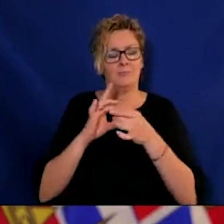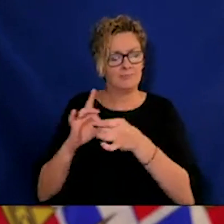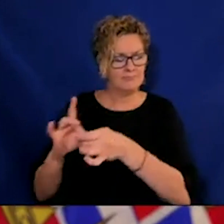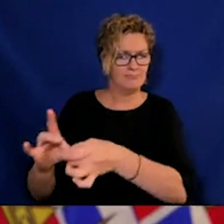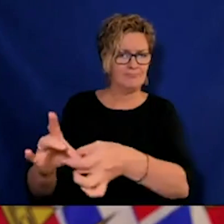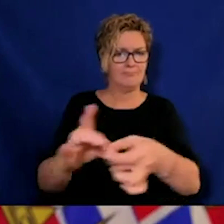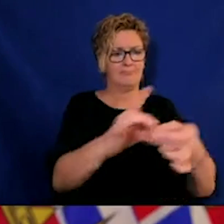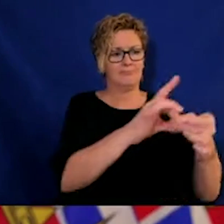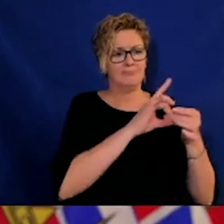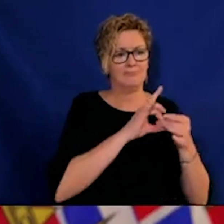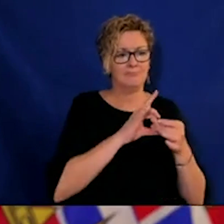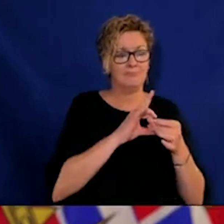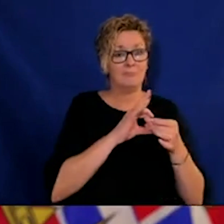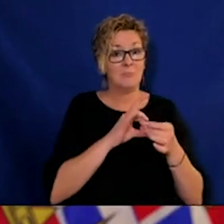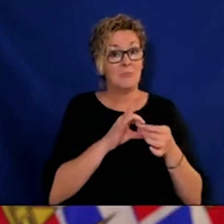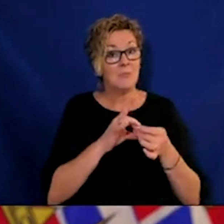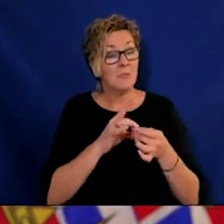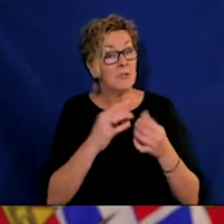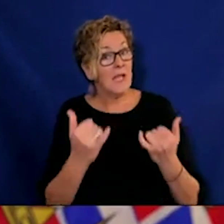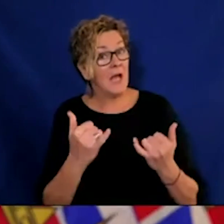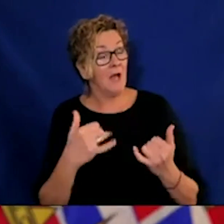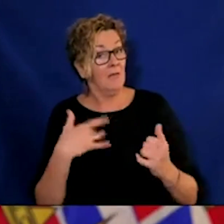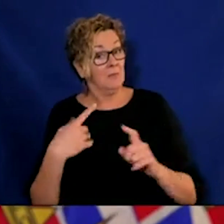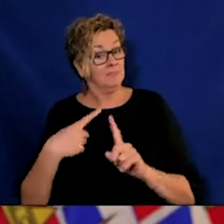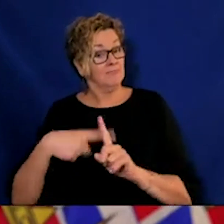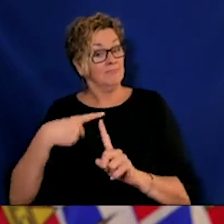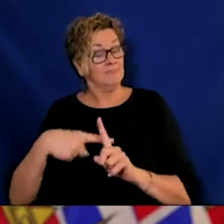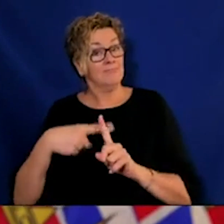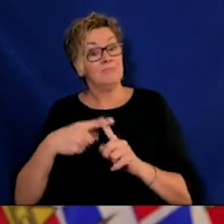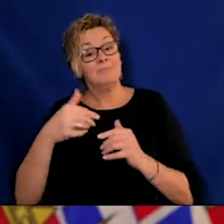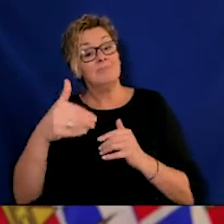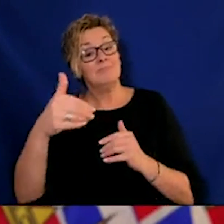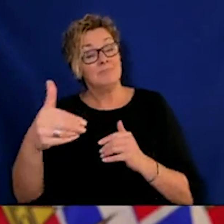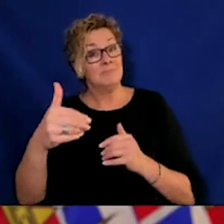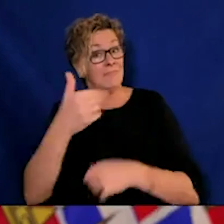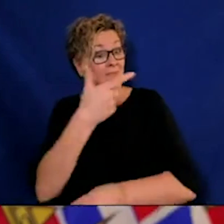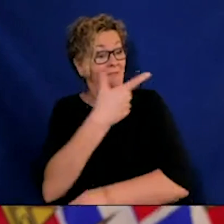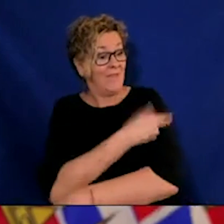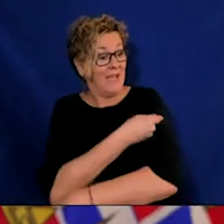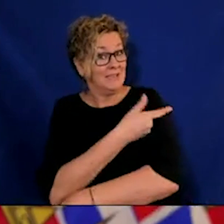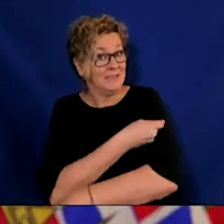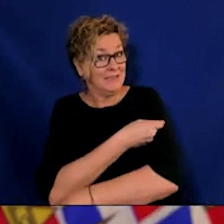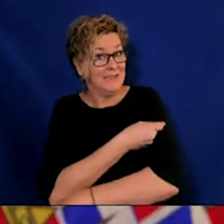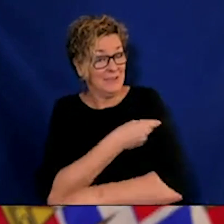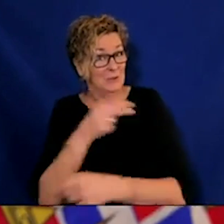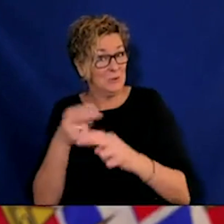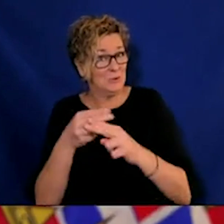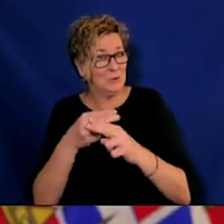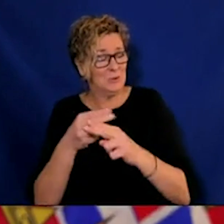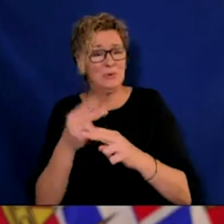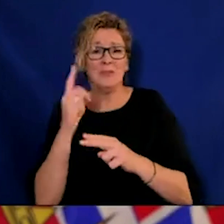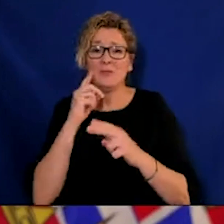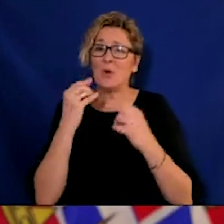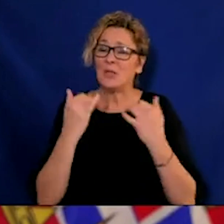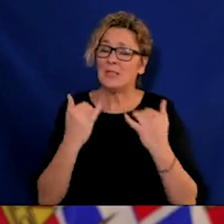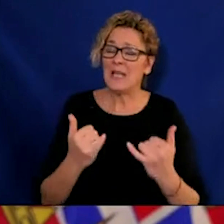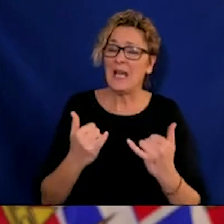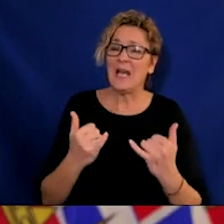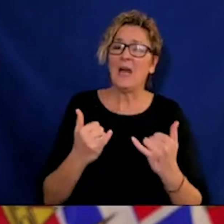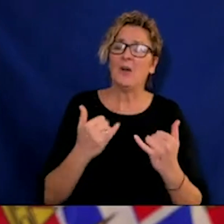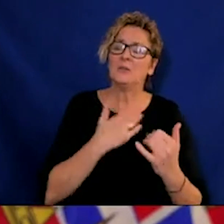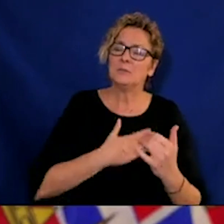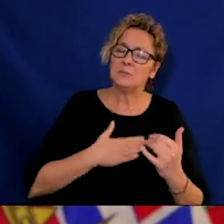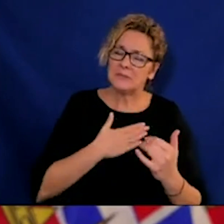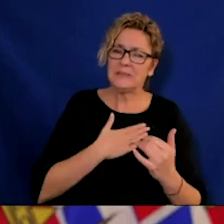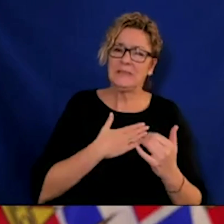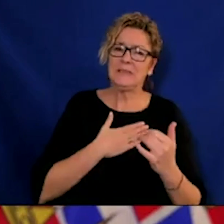what will help us get through the next phase. As Pope Francis reminded us this weekend, looking to the common good is much